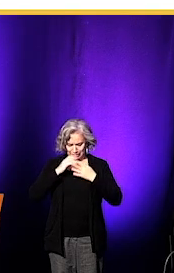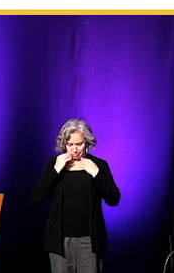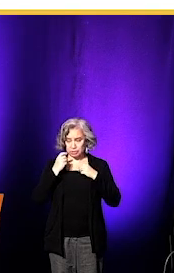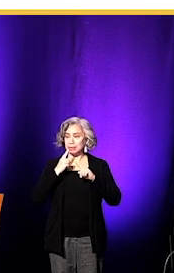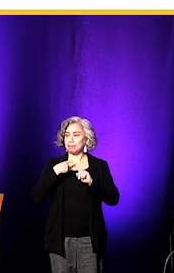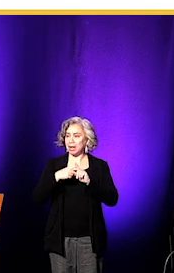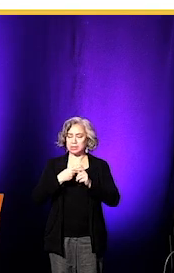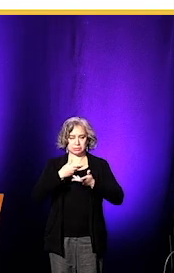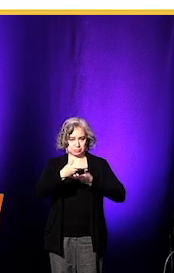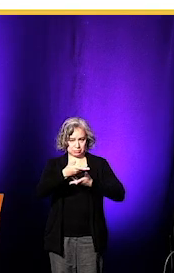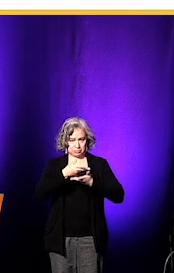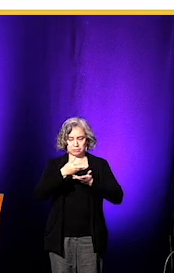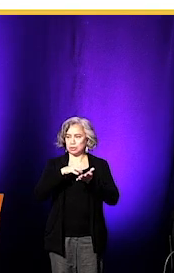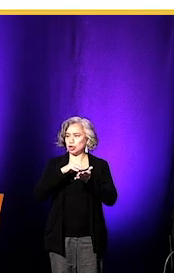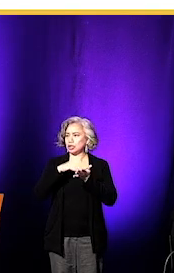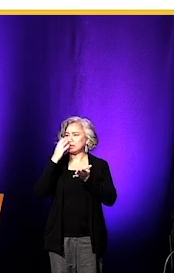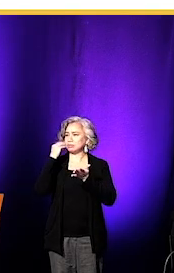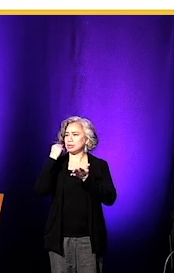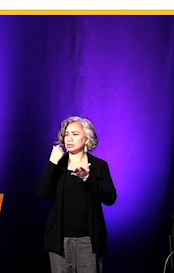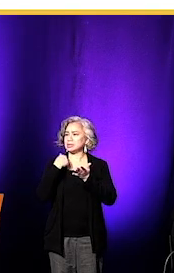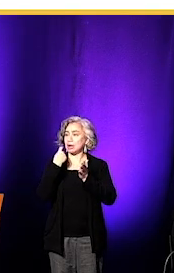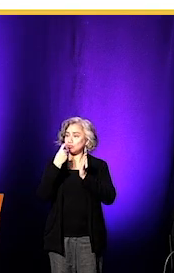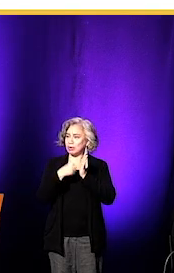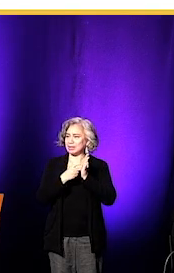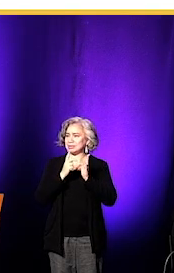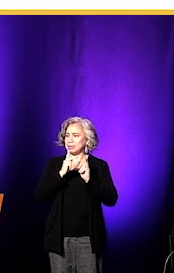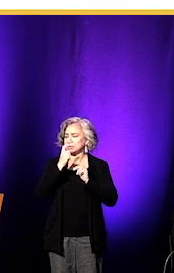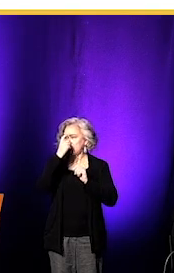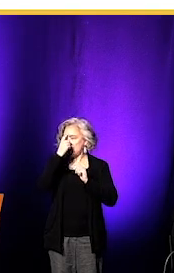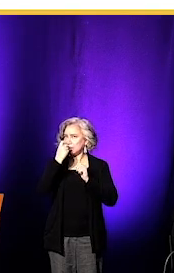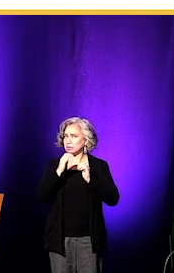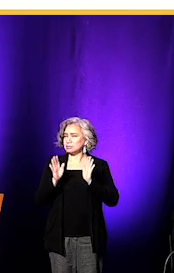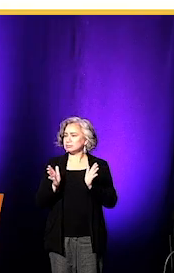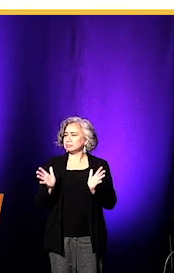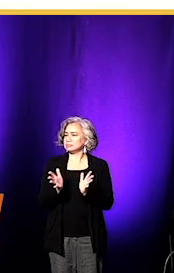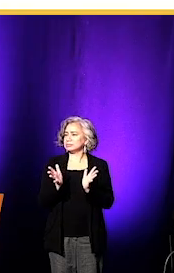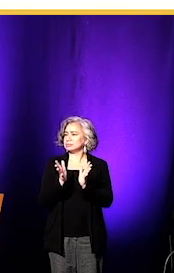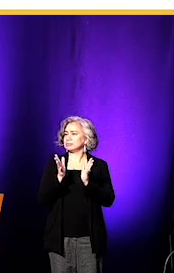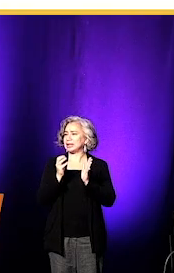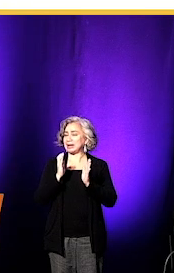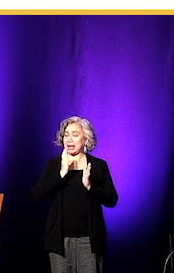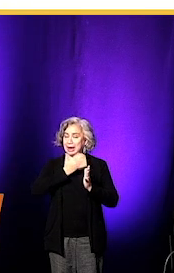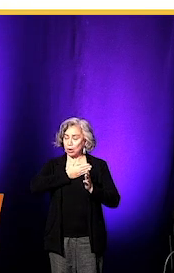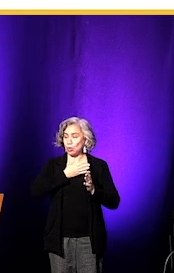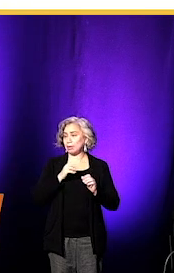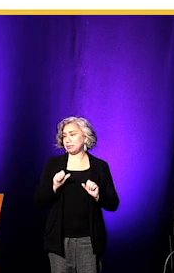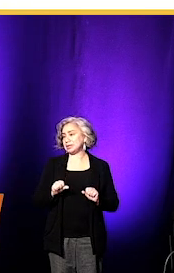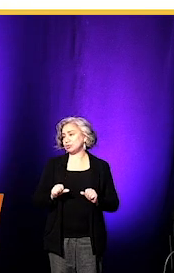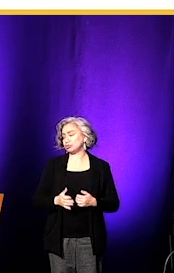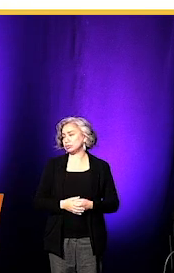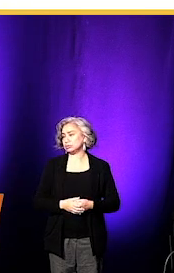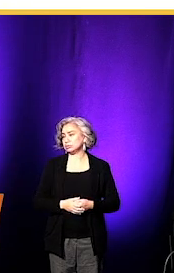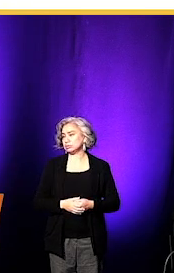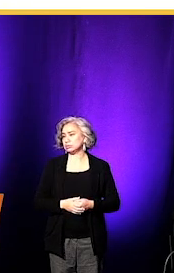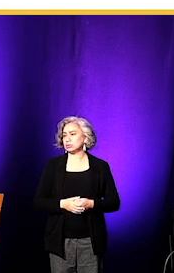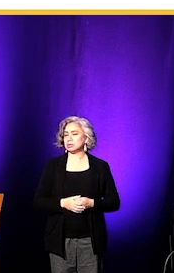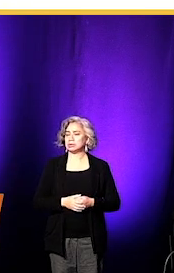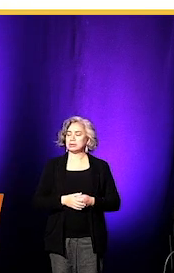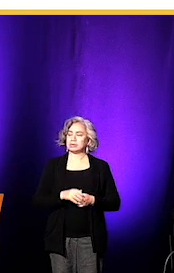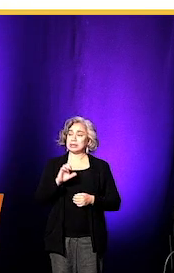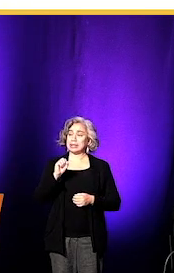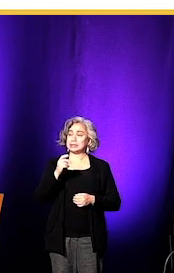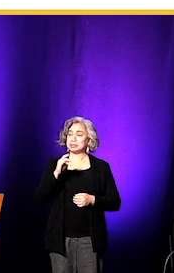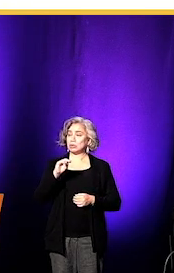that recognize and cultivate one's mind, humanity, and potential. Espinosa describes